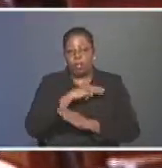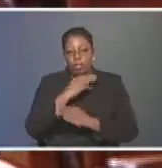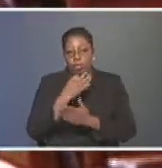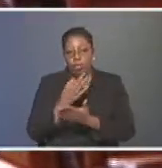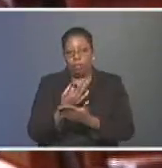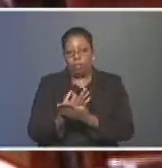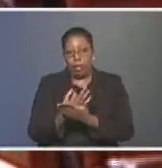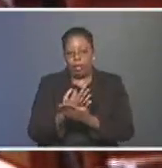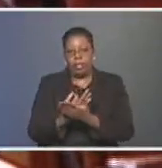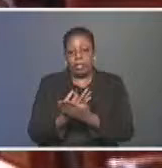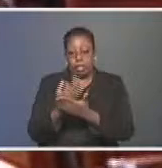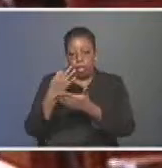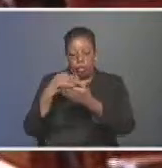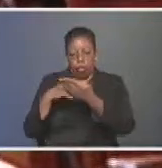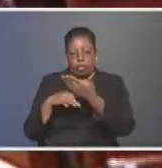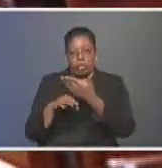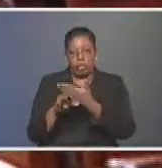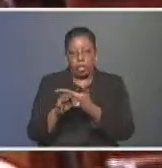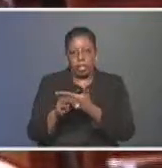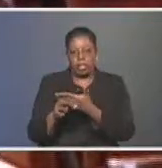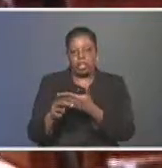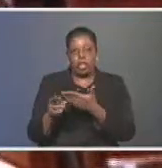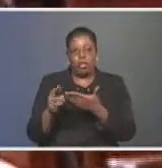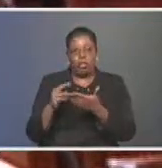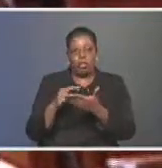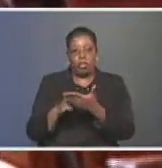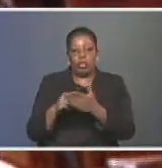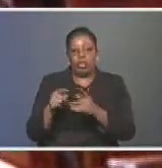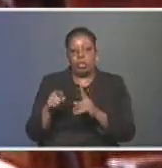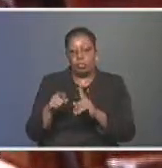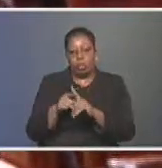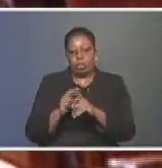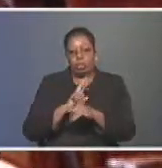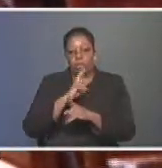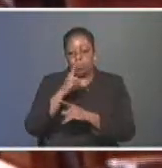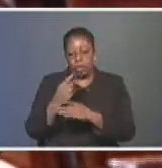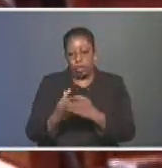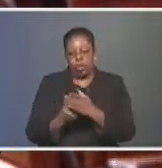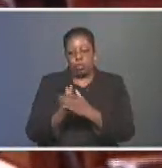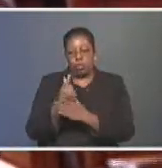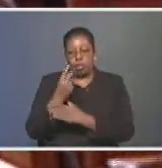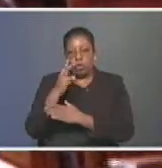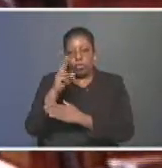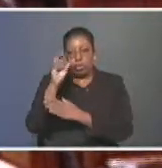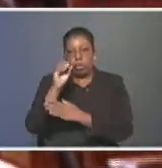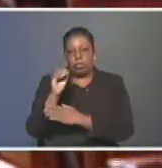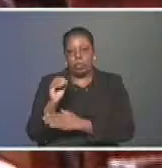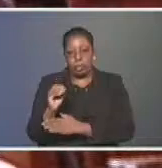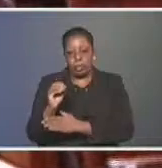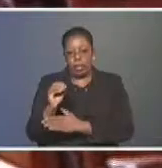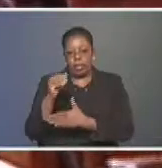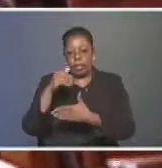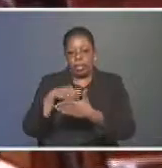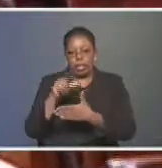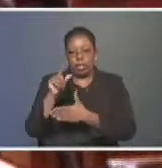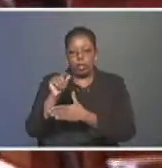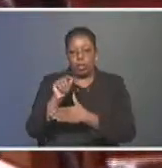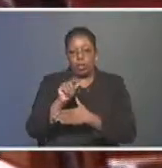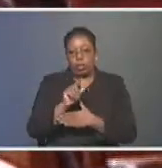Finance forecast a return to positive real growth of roughly 2% in